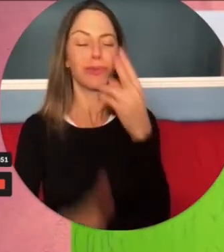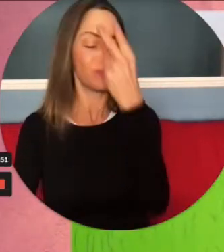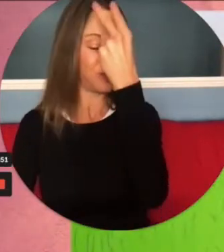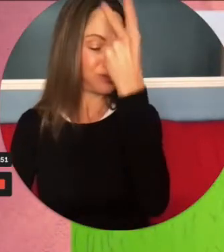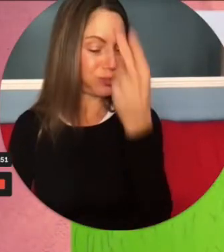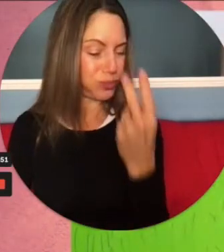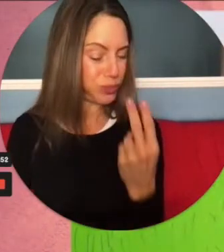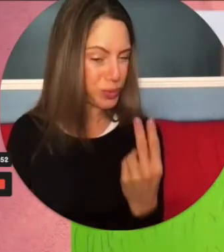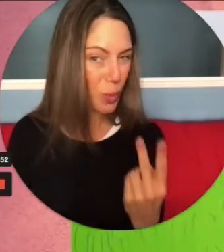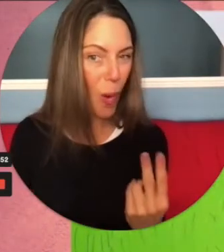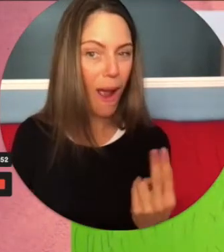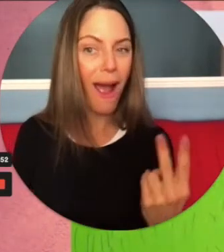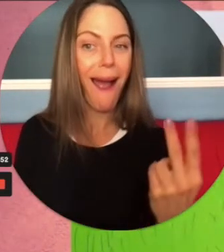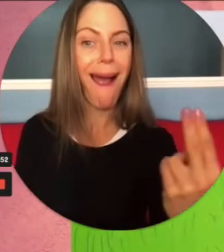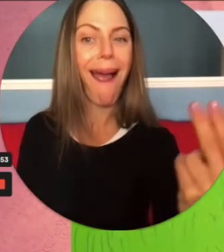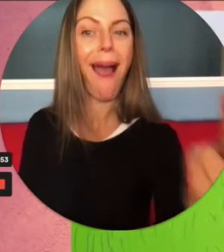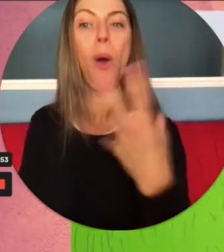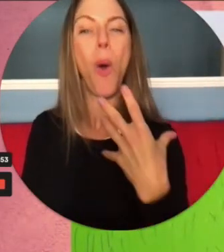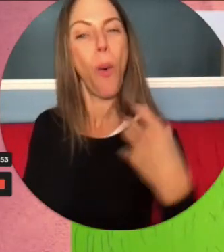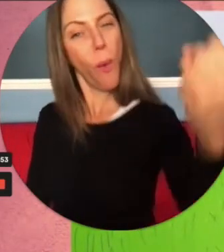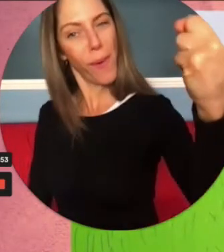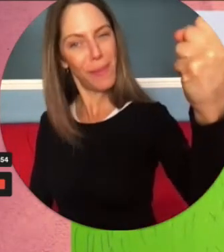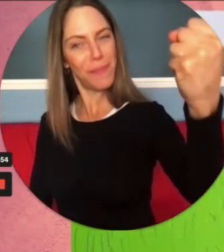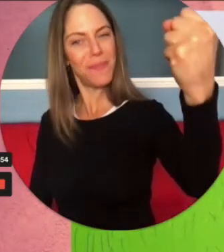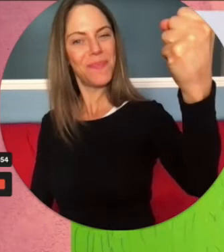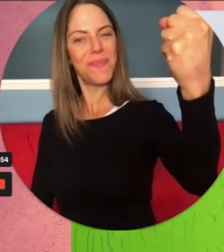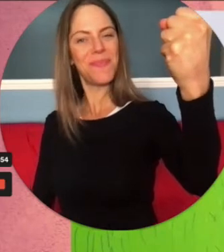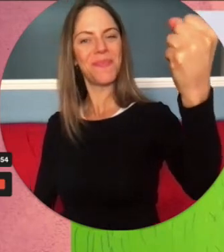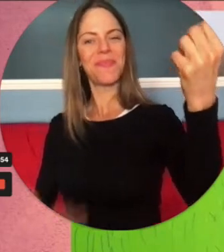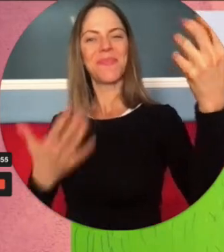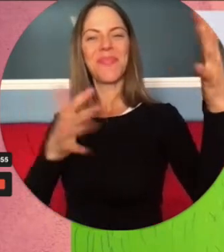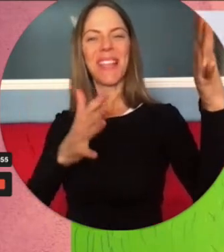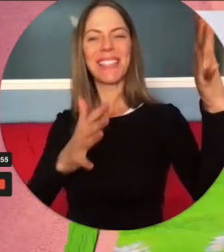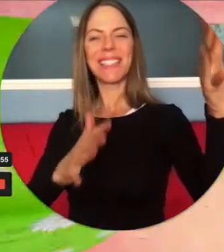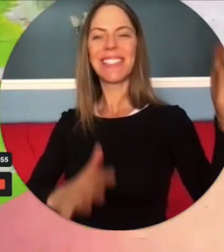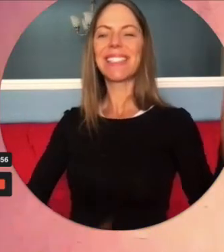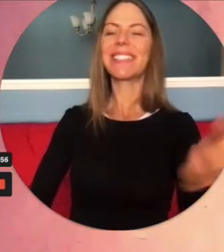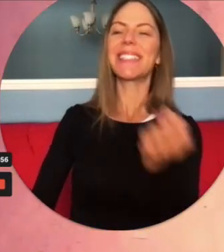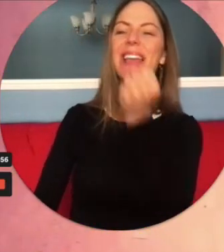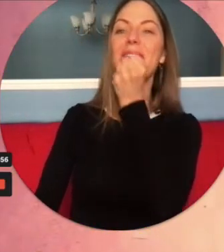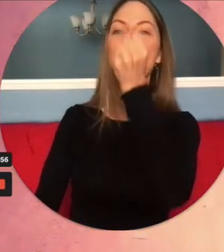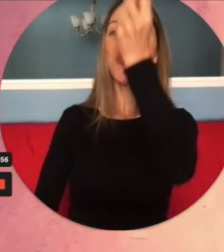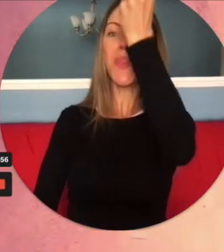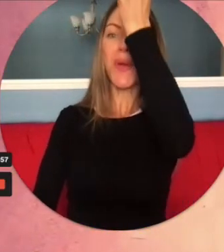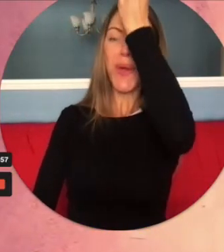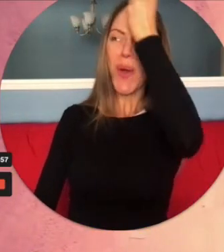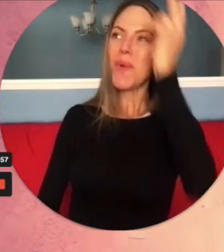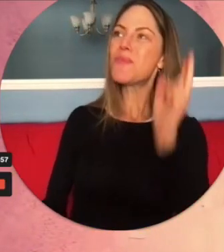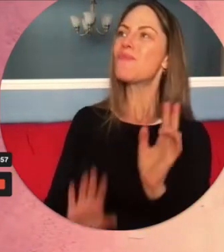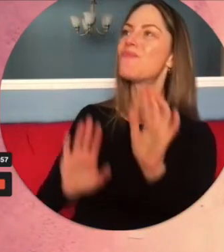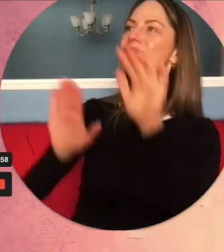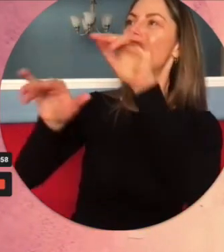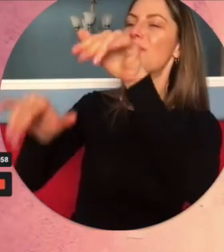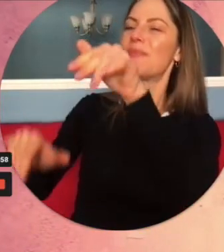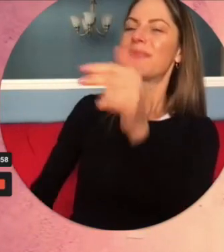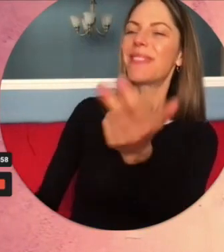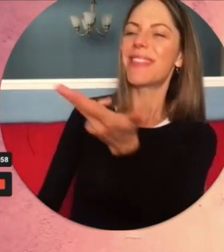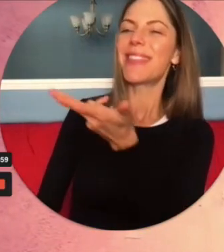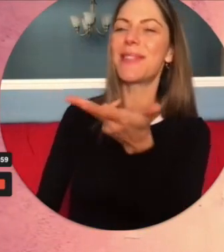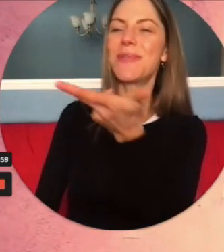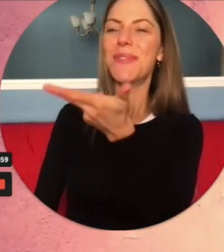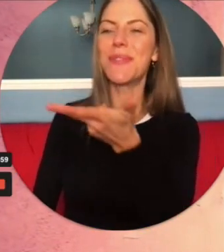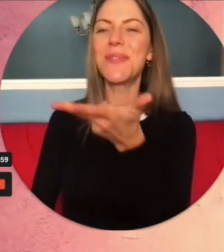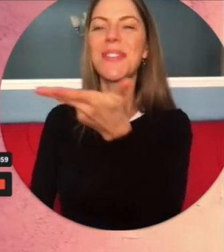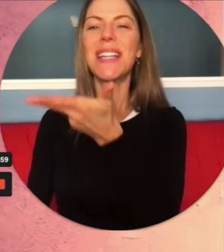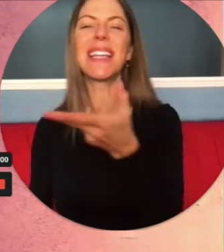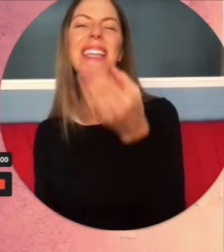then the big billy goat gruff went up the hillside to join his brothers in the middle the three billy goats gruff